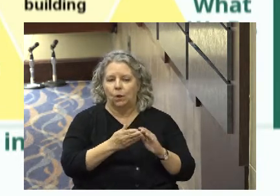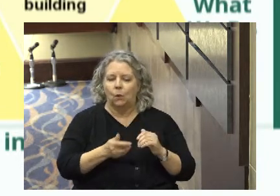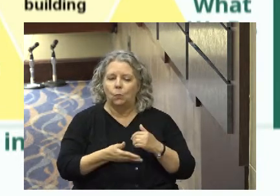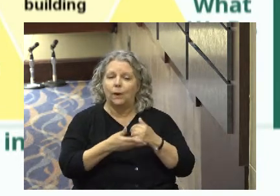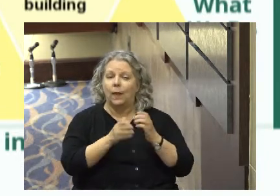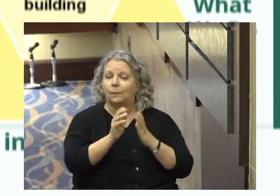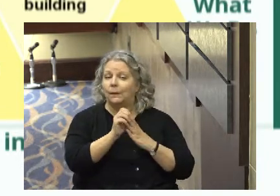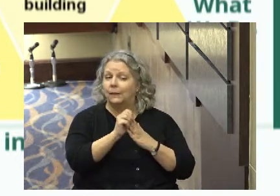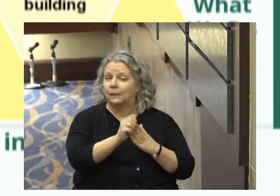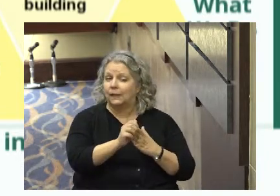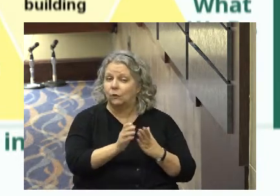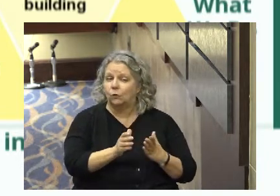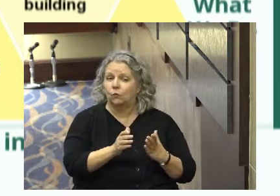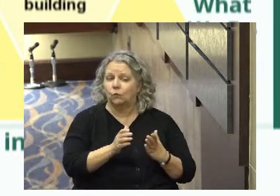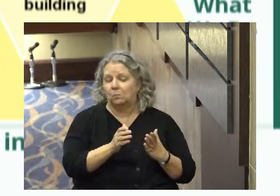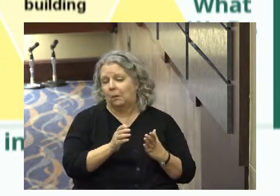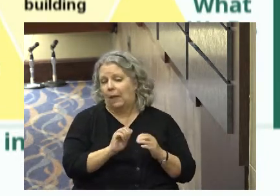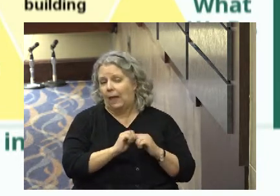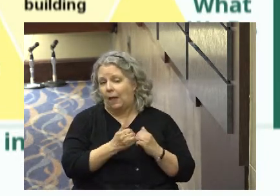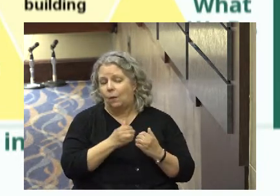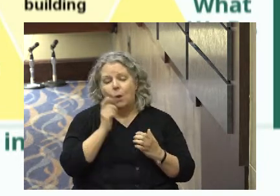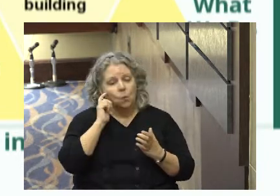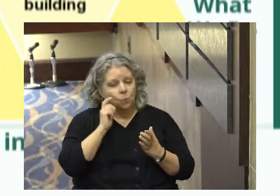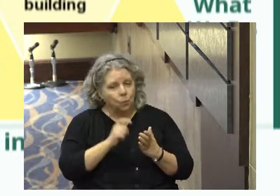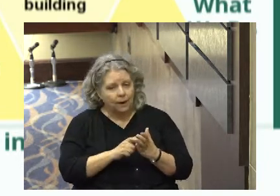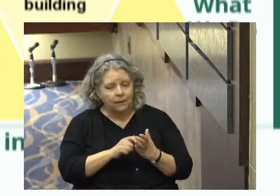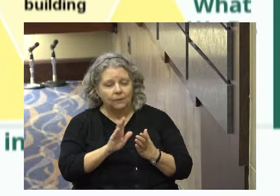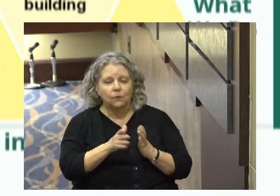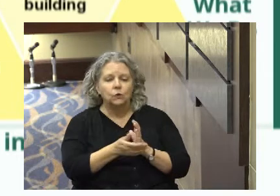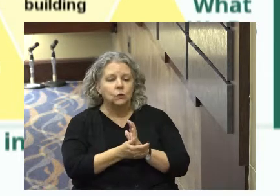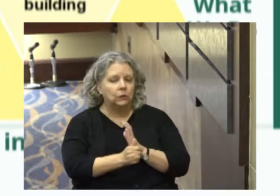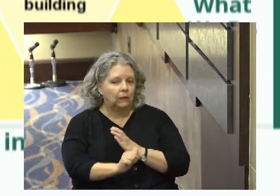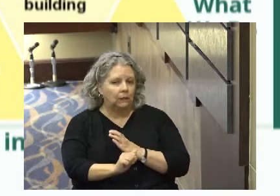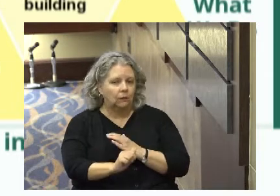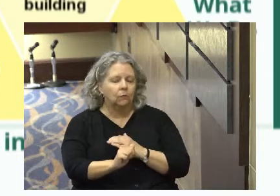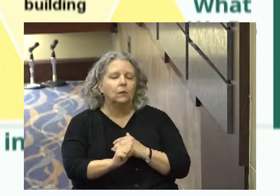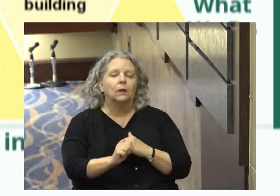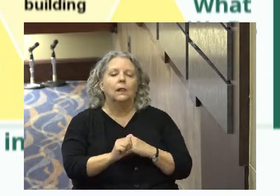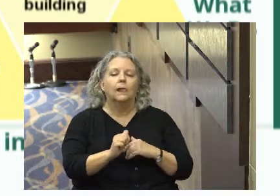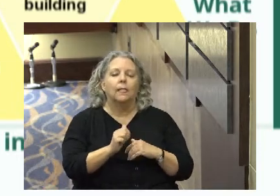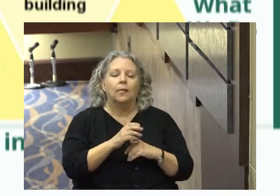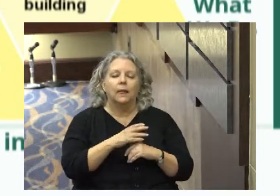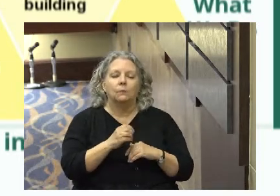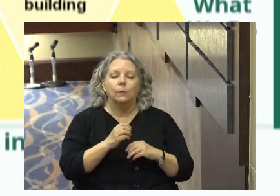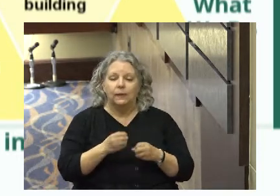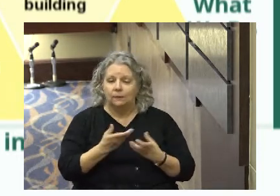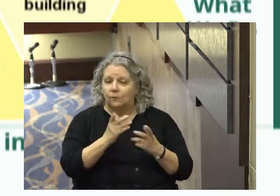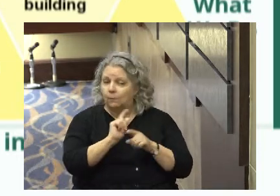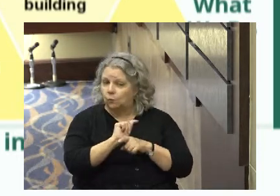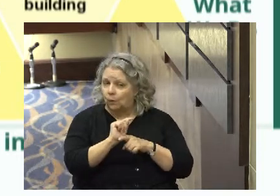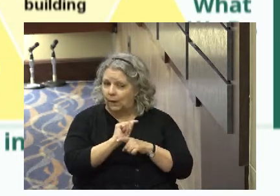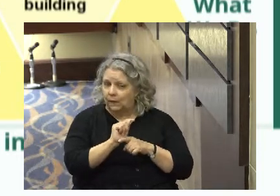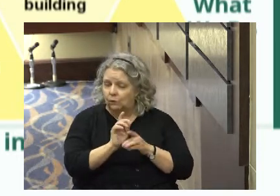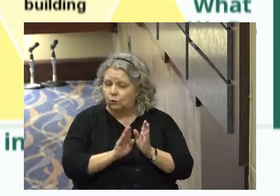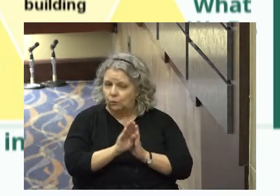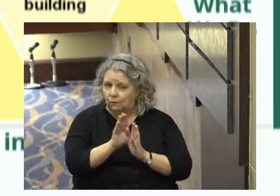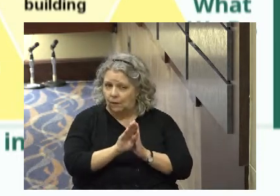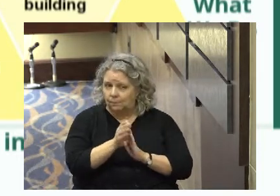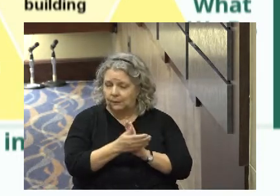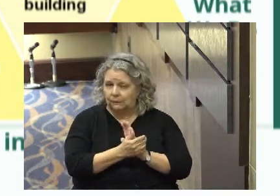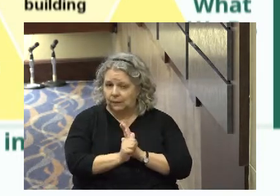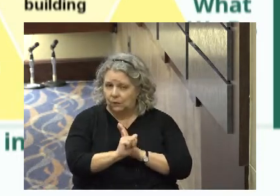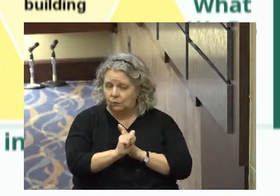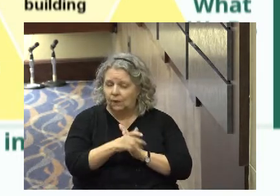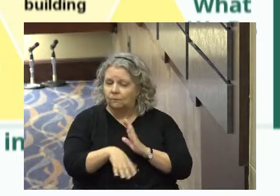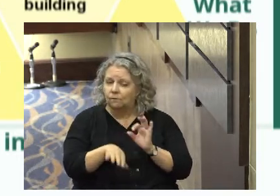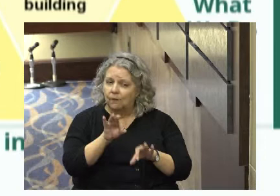and developing their leadership skills through our training classes we call Grassroots Leadership Training, and we help them develop solutions to issues that